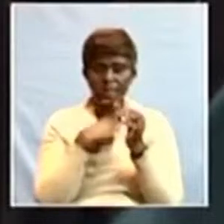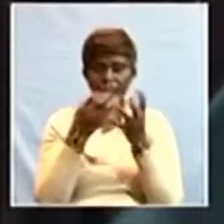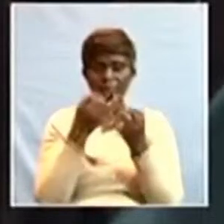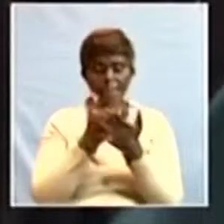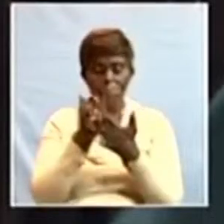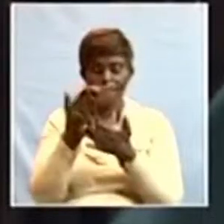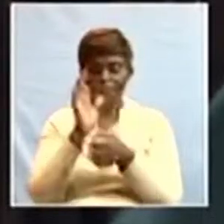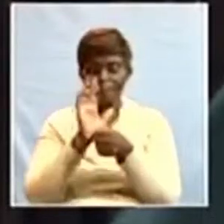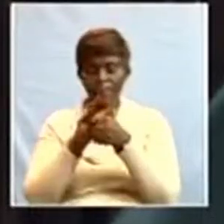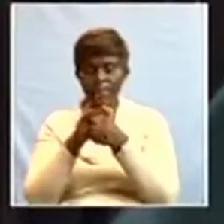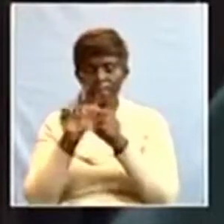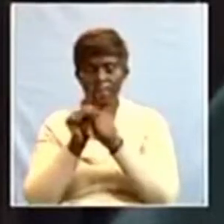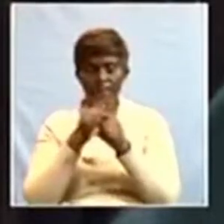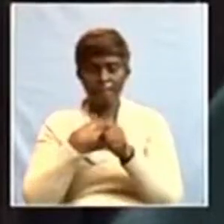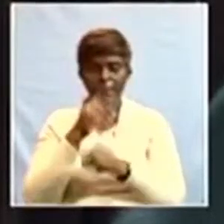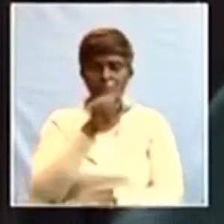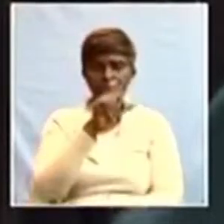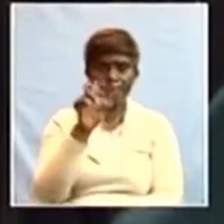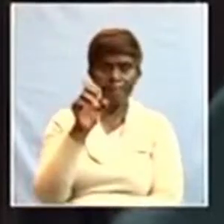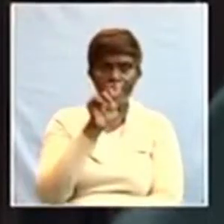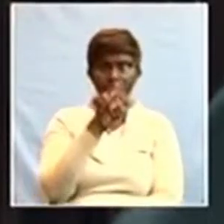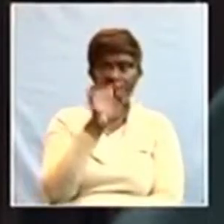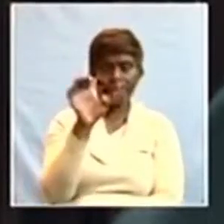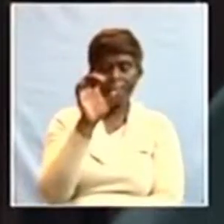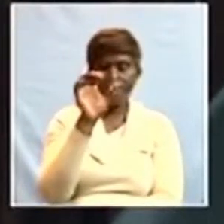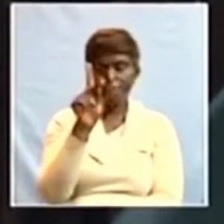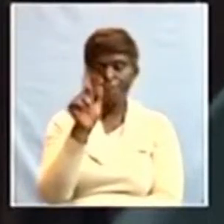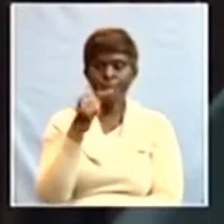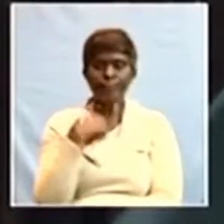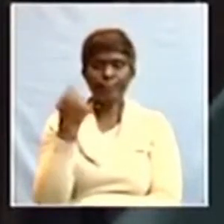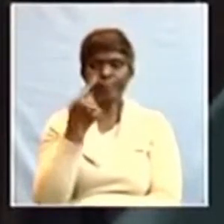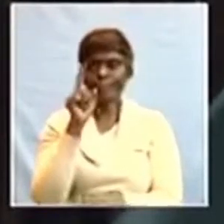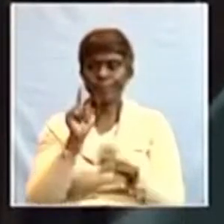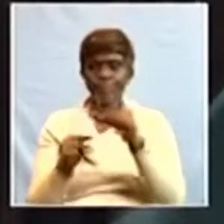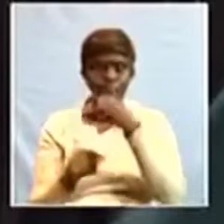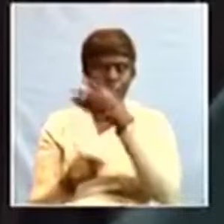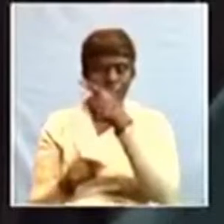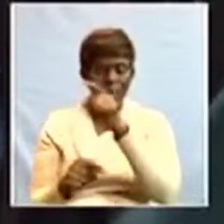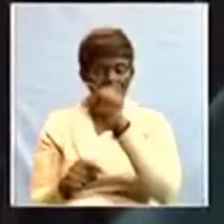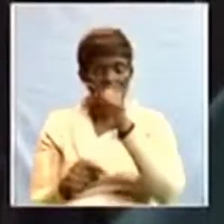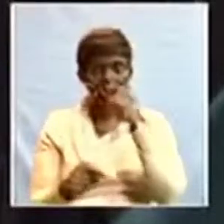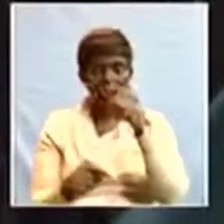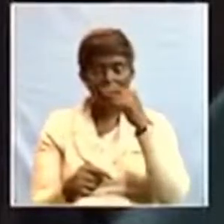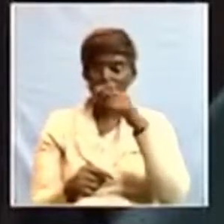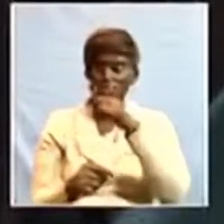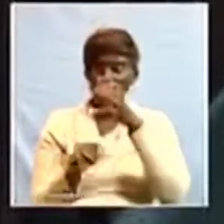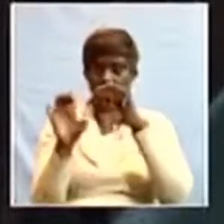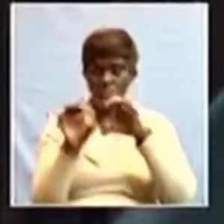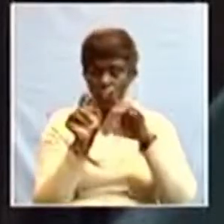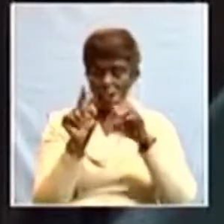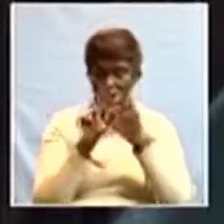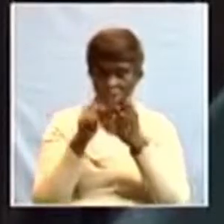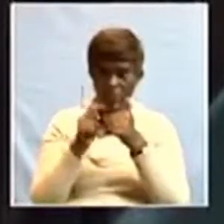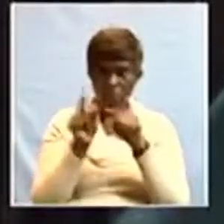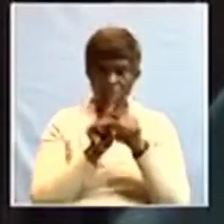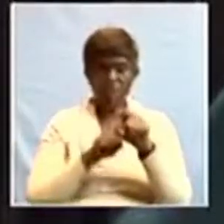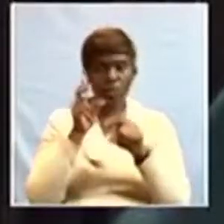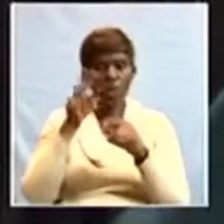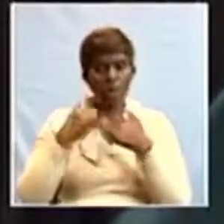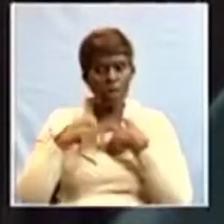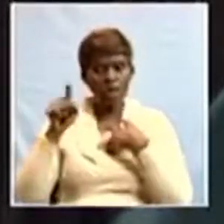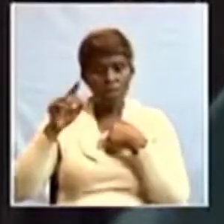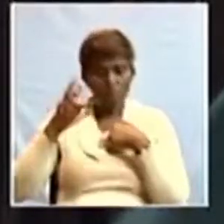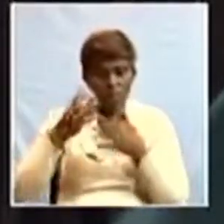a tractor and I've got 100 kwacha, I can't simply leave it. You can even say, okay, you do this activity, it will earn you